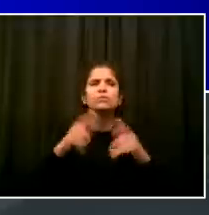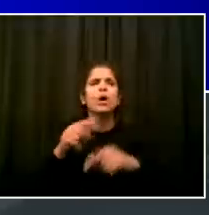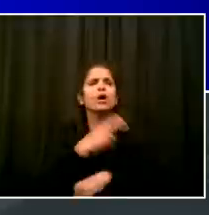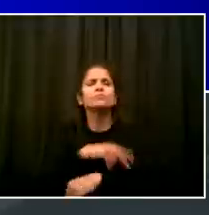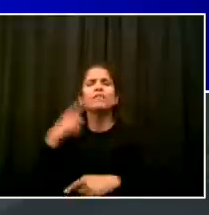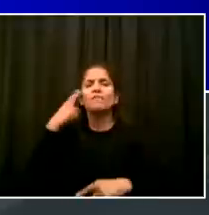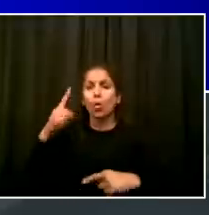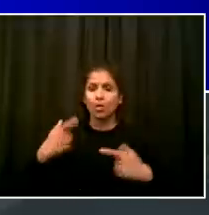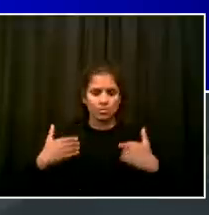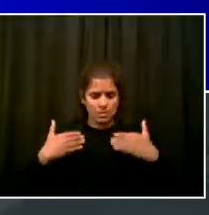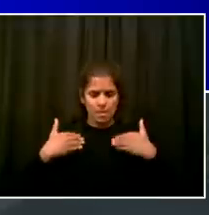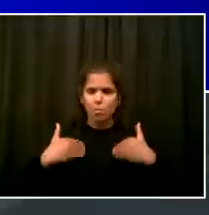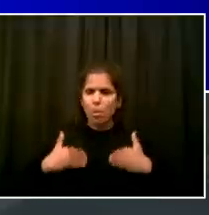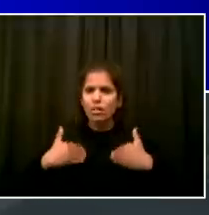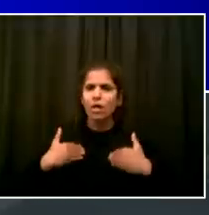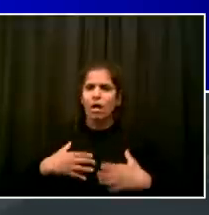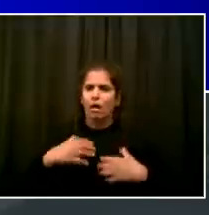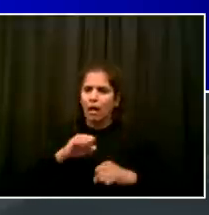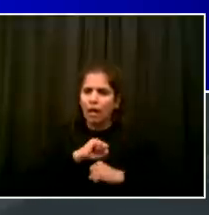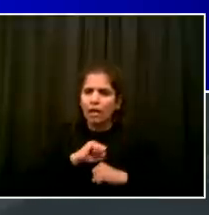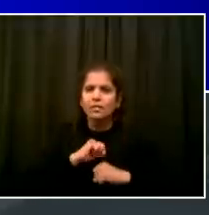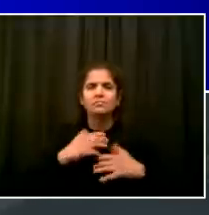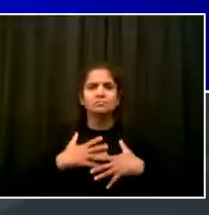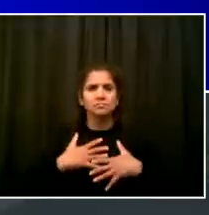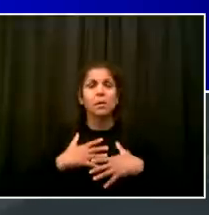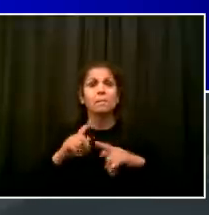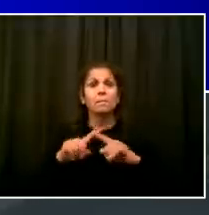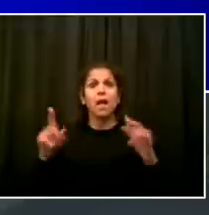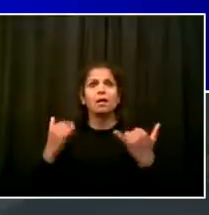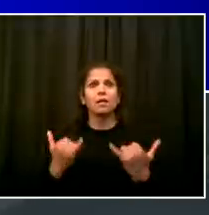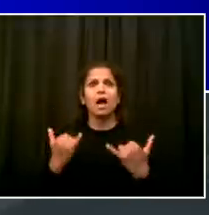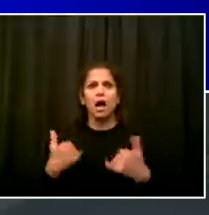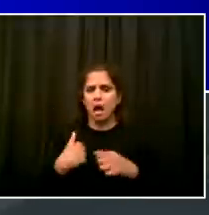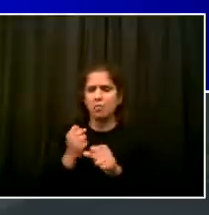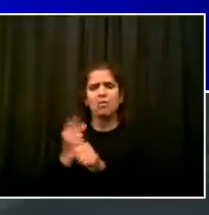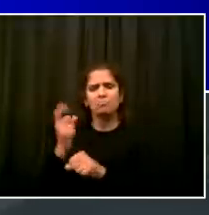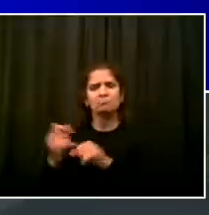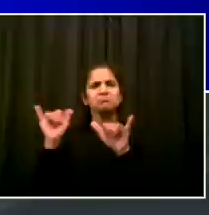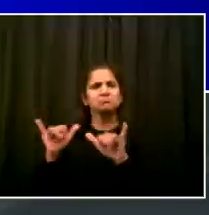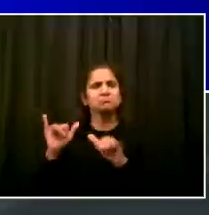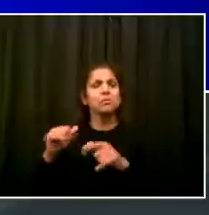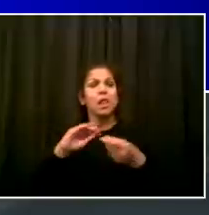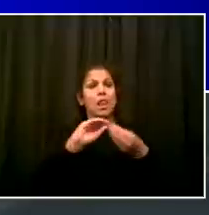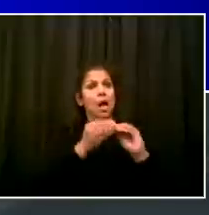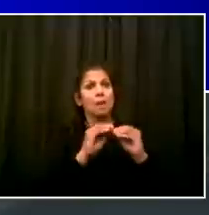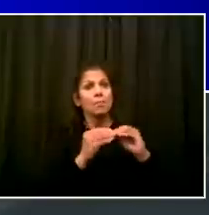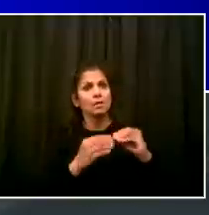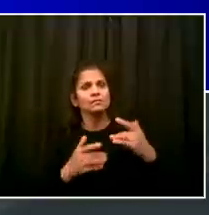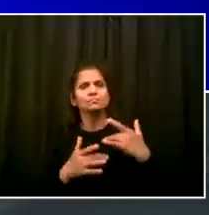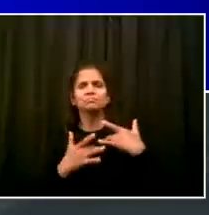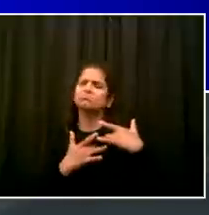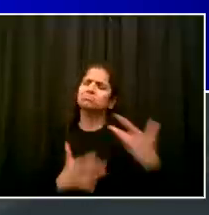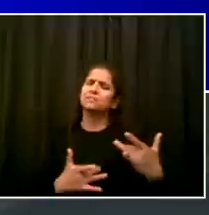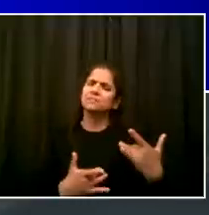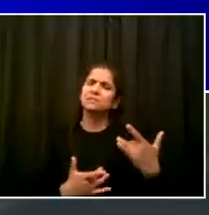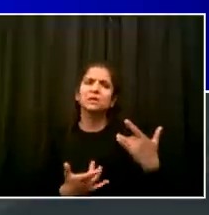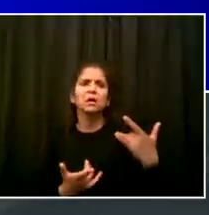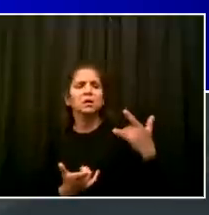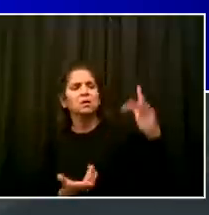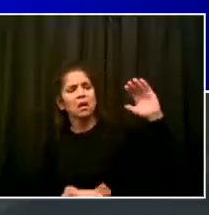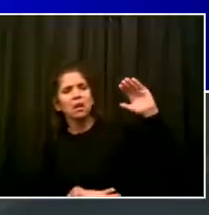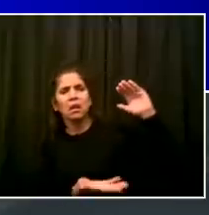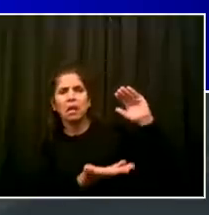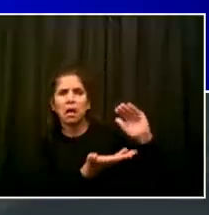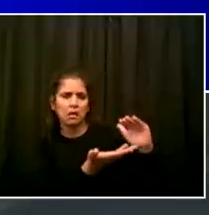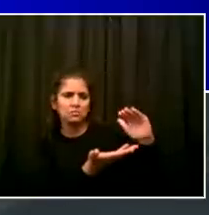that's the threshold we will now live by. Today's report is good news. 76 patients admitted.